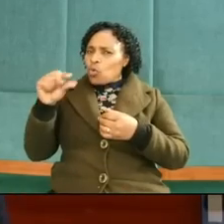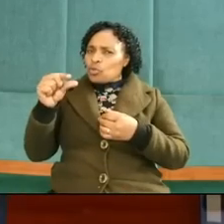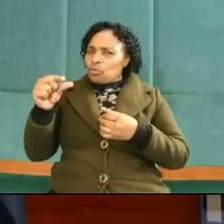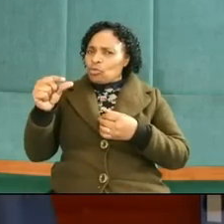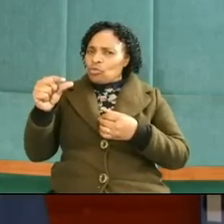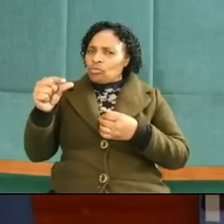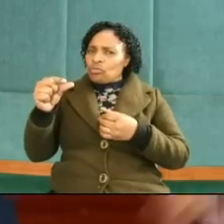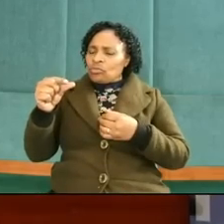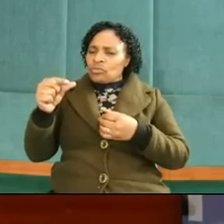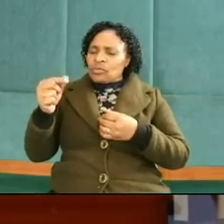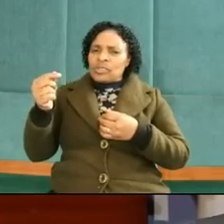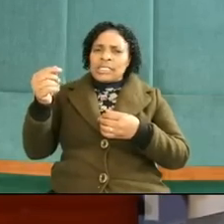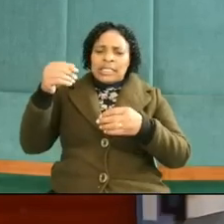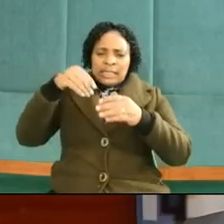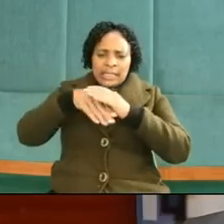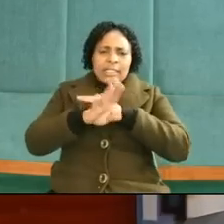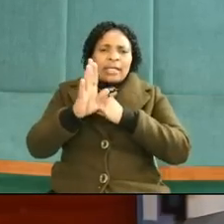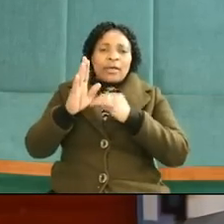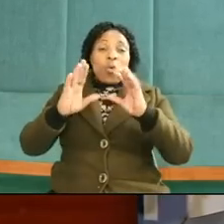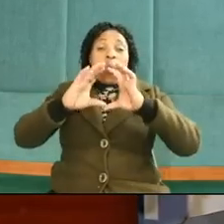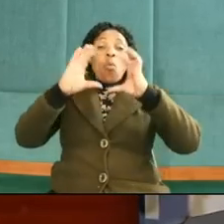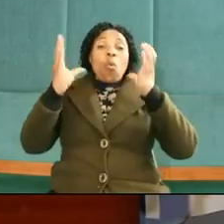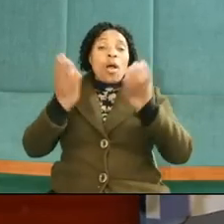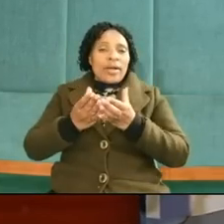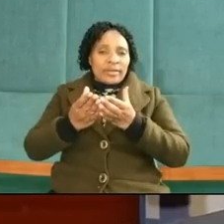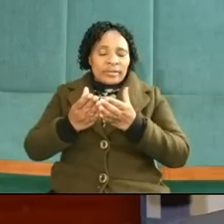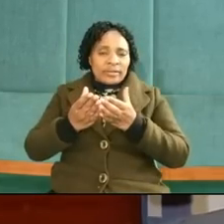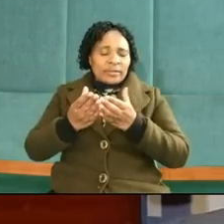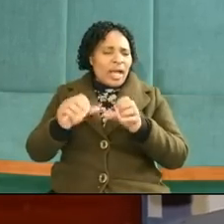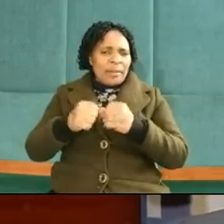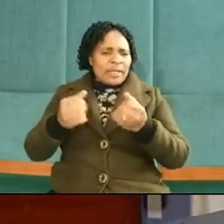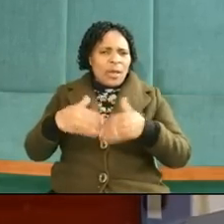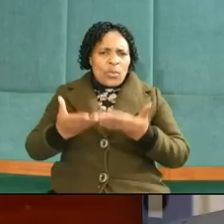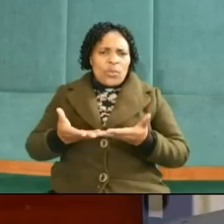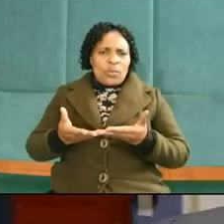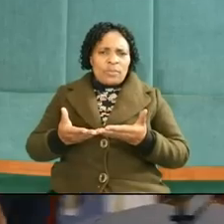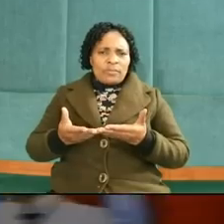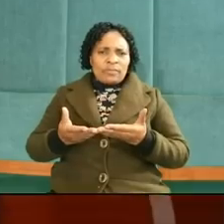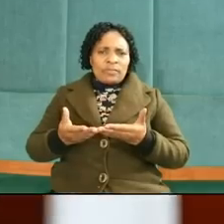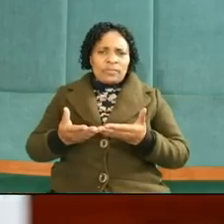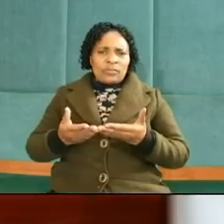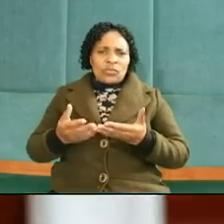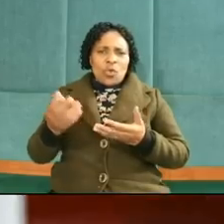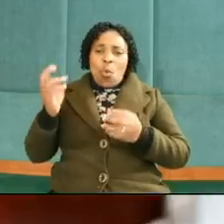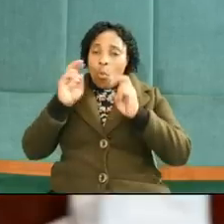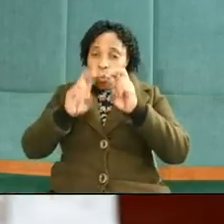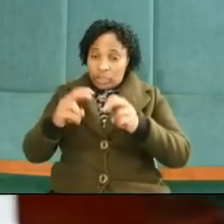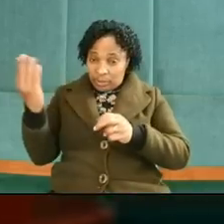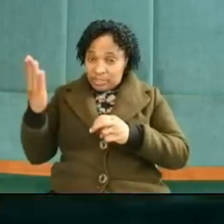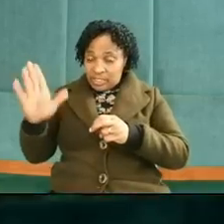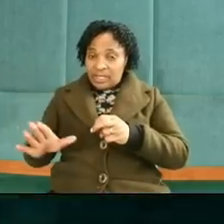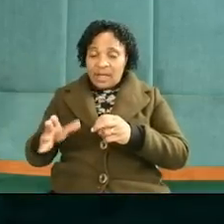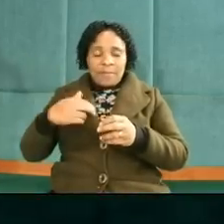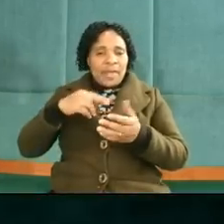get around the entire globe? How will it happen? What do you mean, preacher? How will it happen? Well, let me tell you what